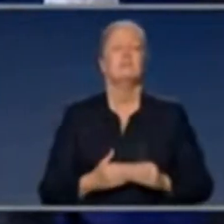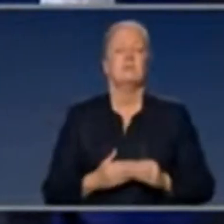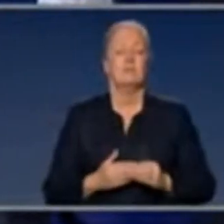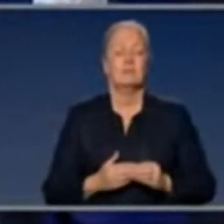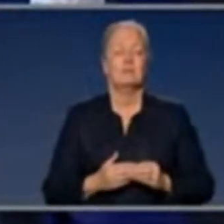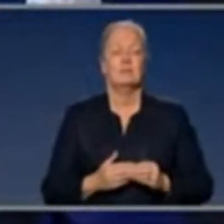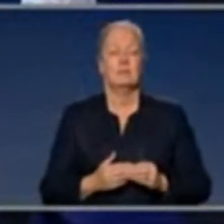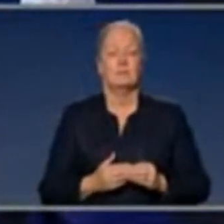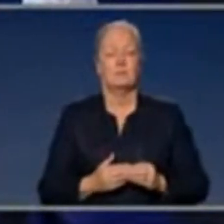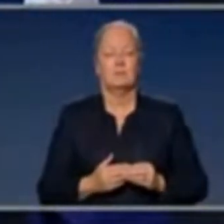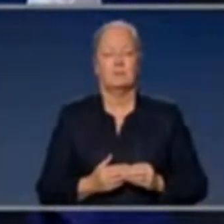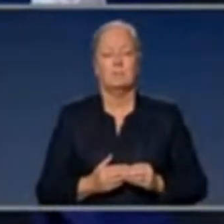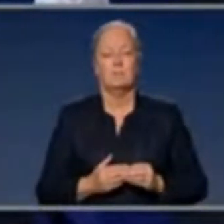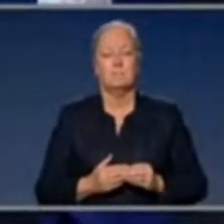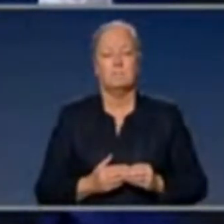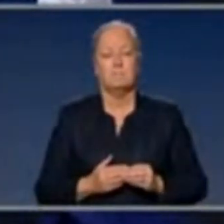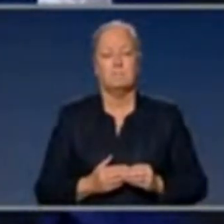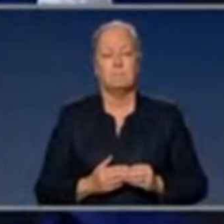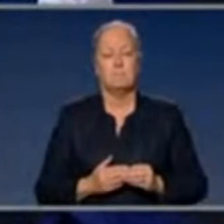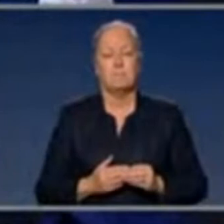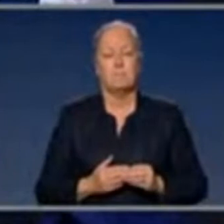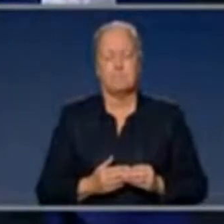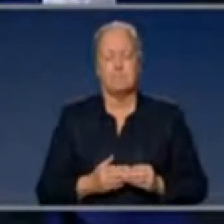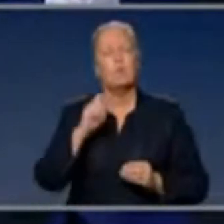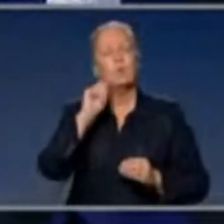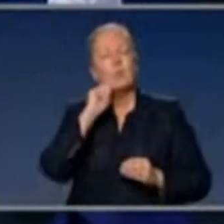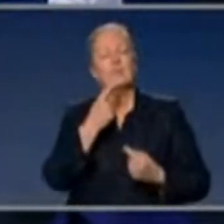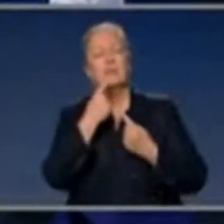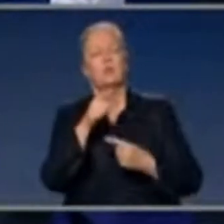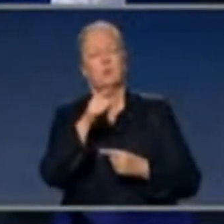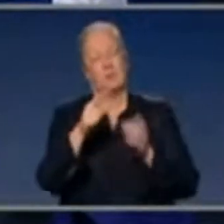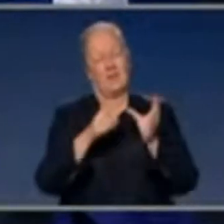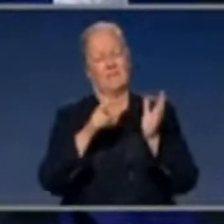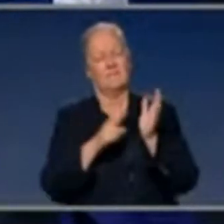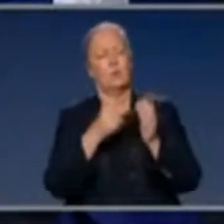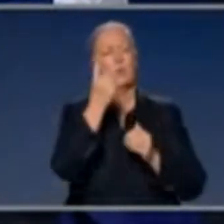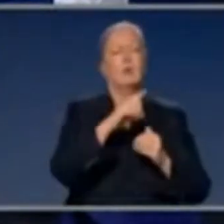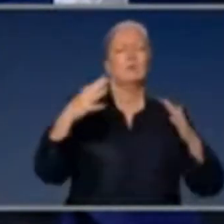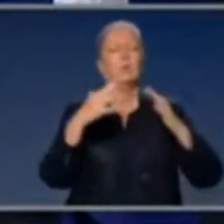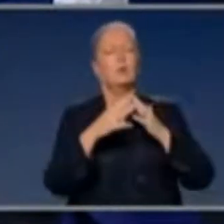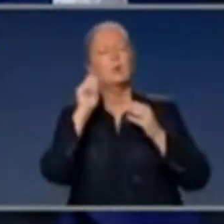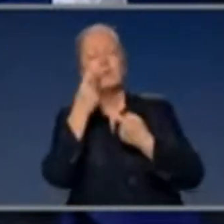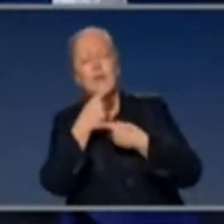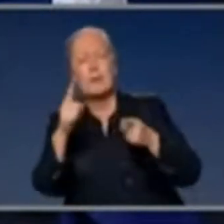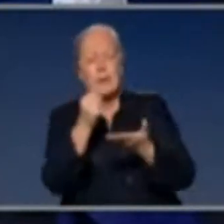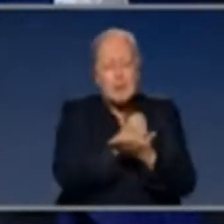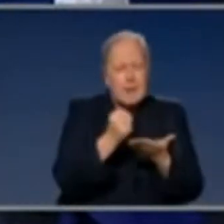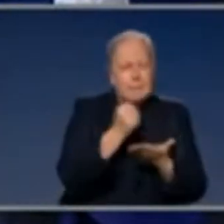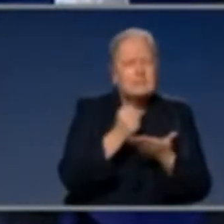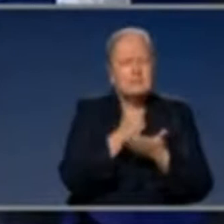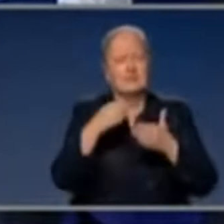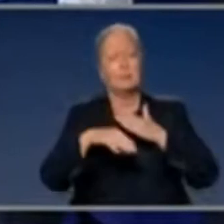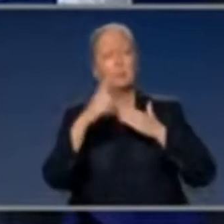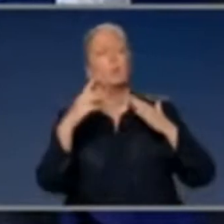average 7-day running results of the week. Just one point-in-time figure once a week is a bit meaningless in